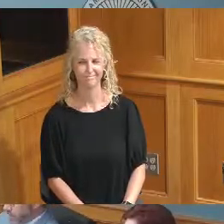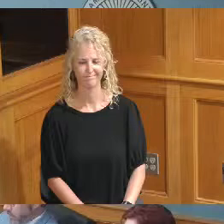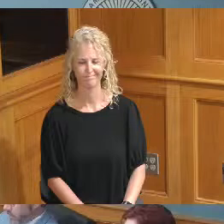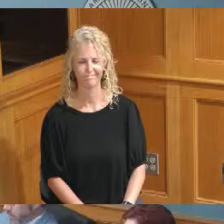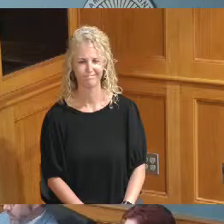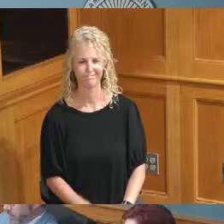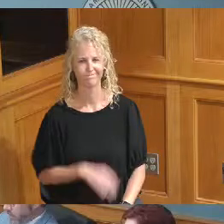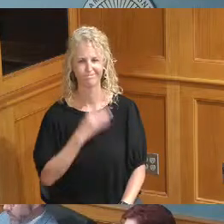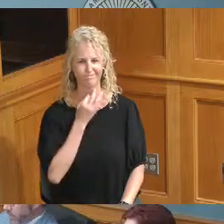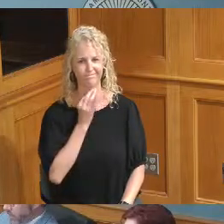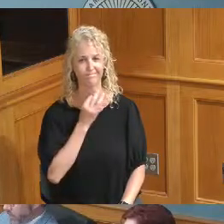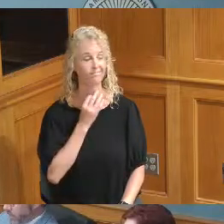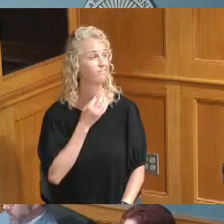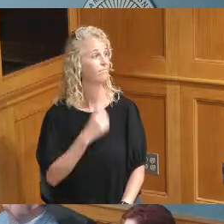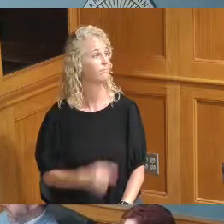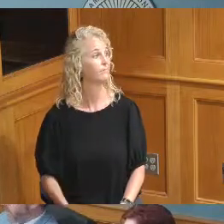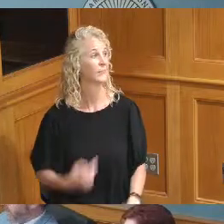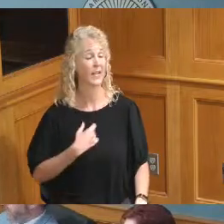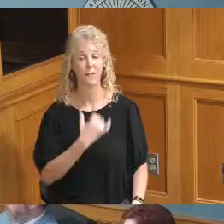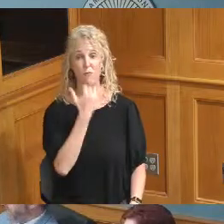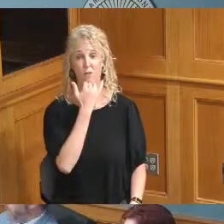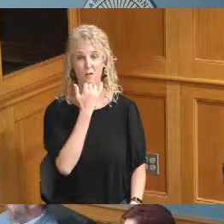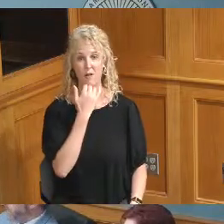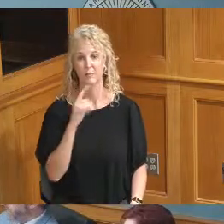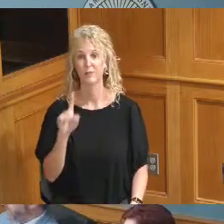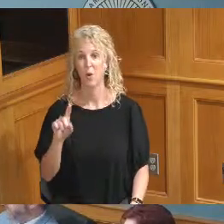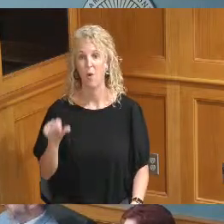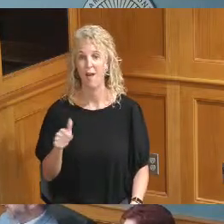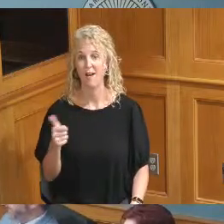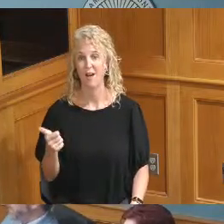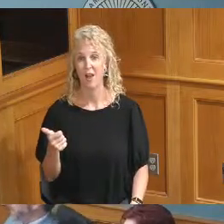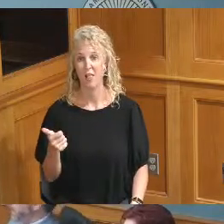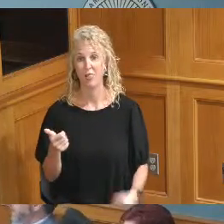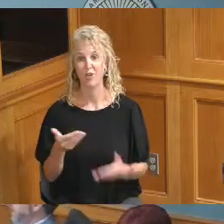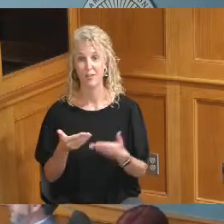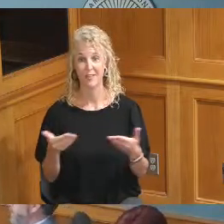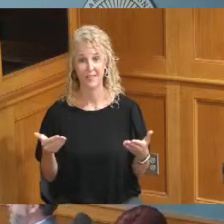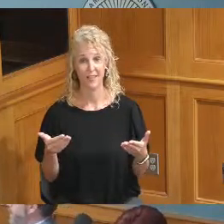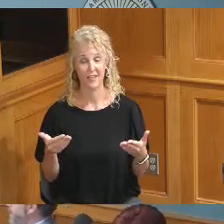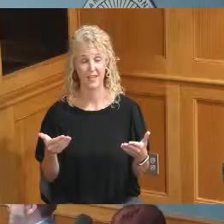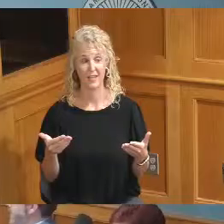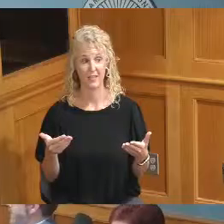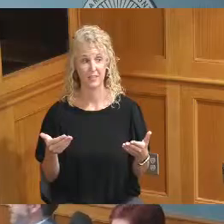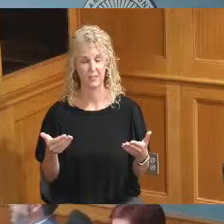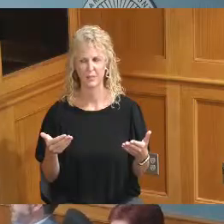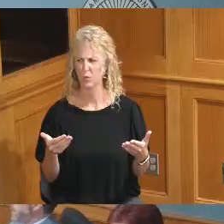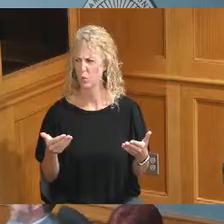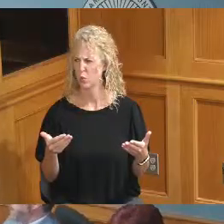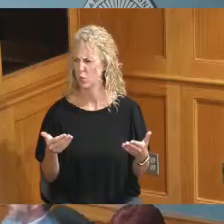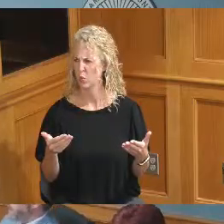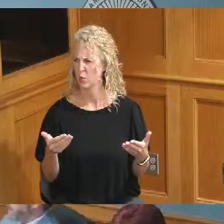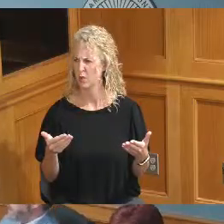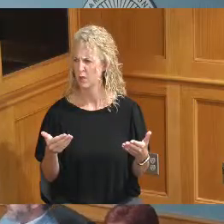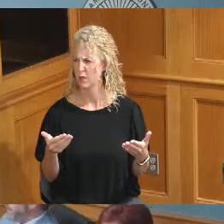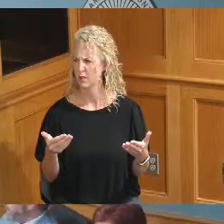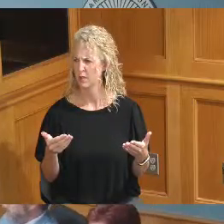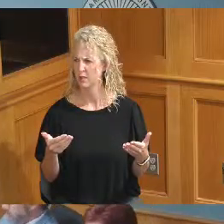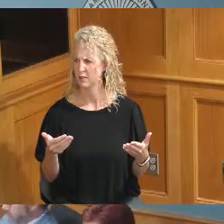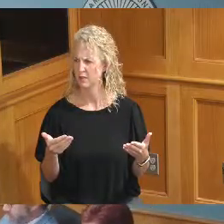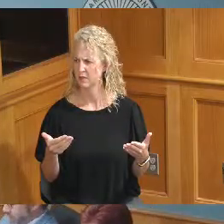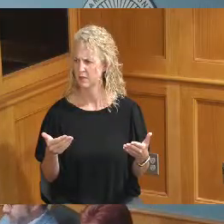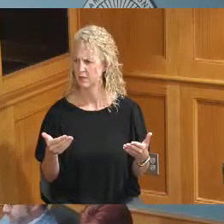stuff. I stand corrected. We do have one other thing. The clerk of courts is here. He's going to talk about the